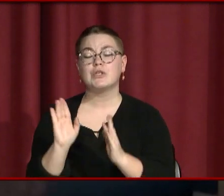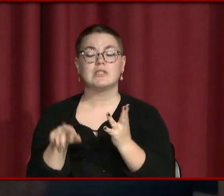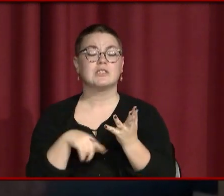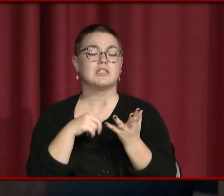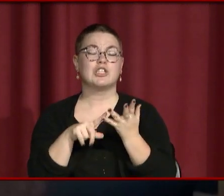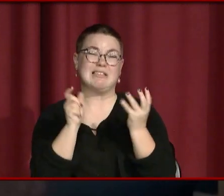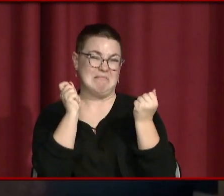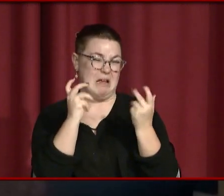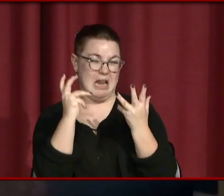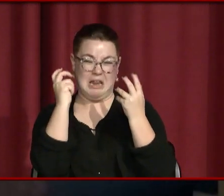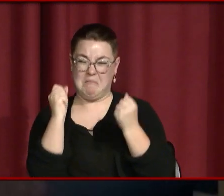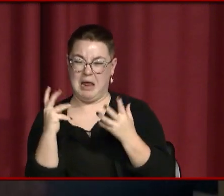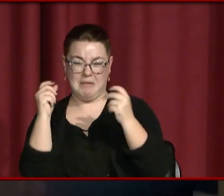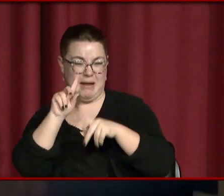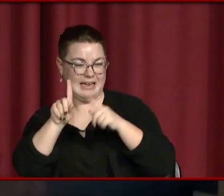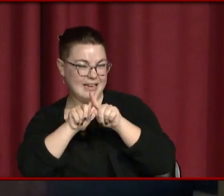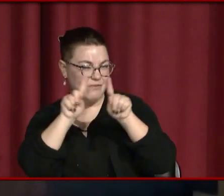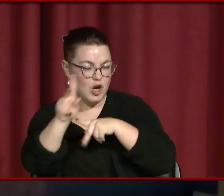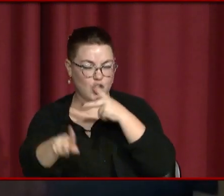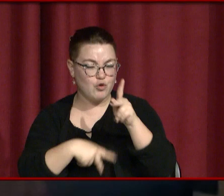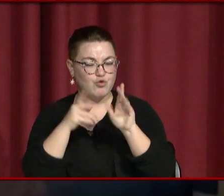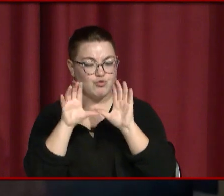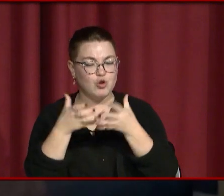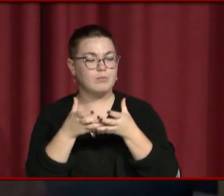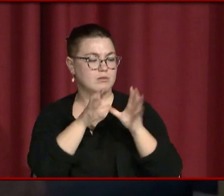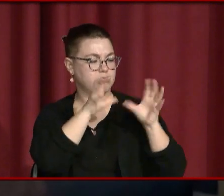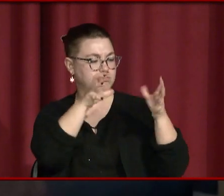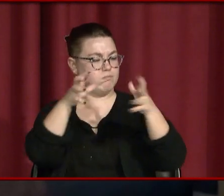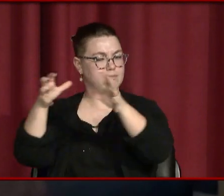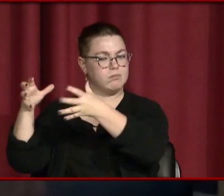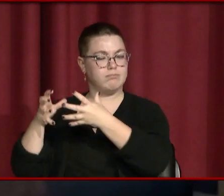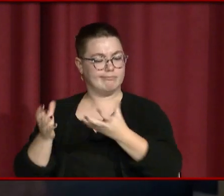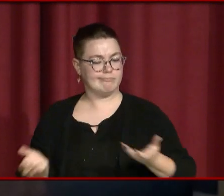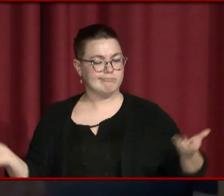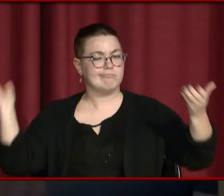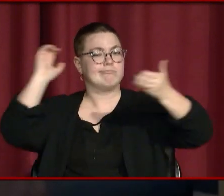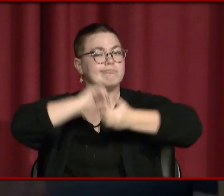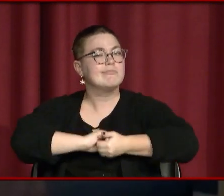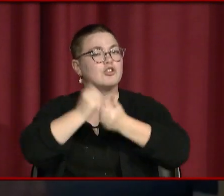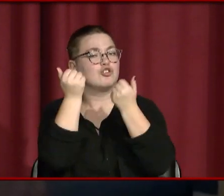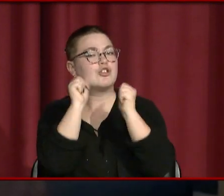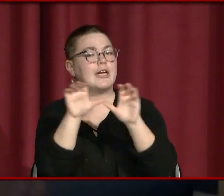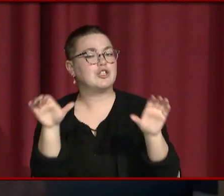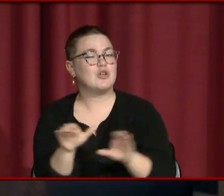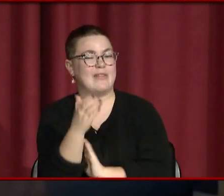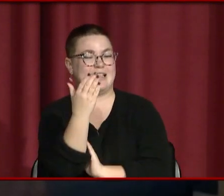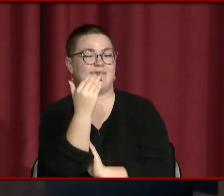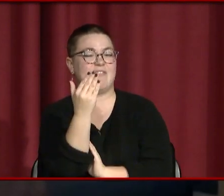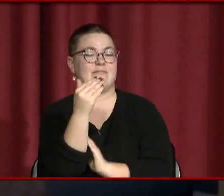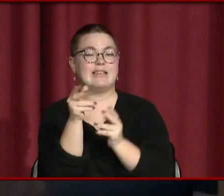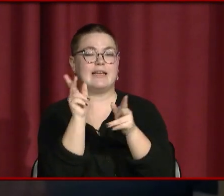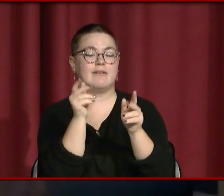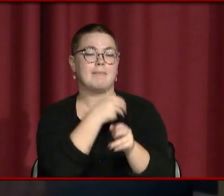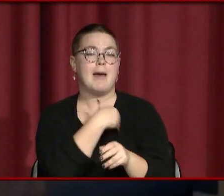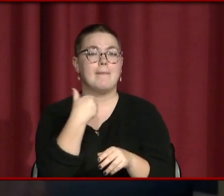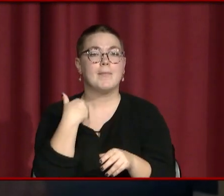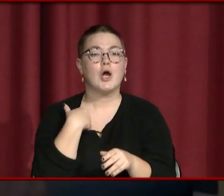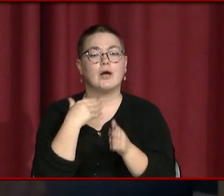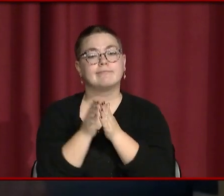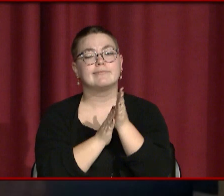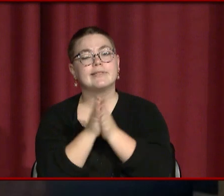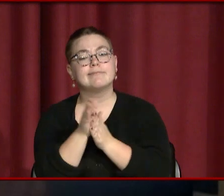to call for a 15-member Ohio Citizens Redistricting Commission that bans current and